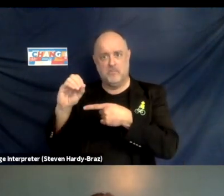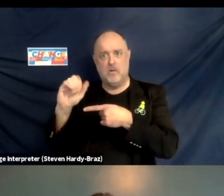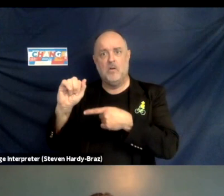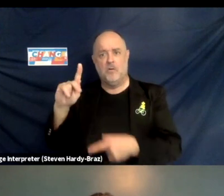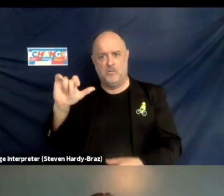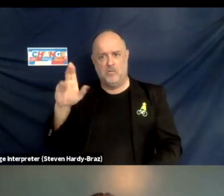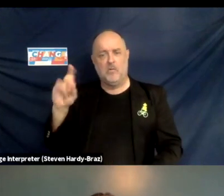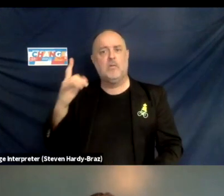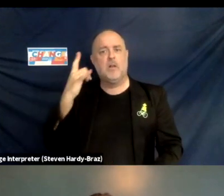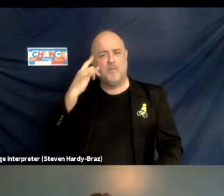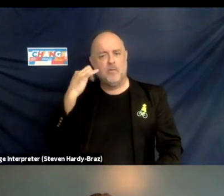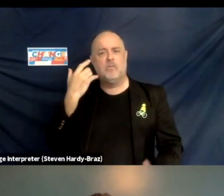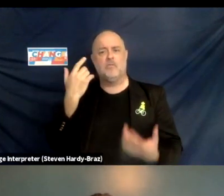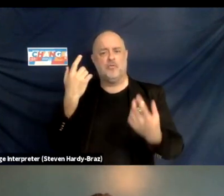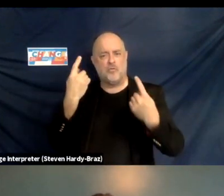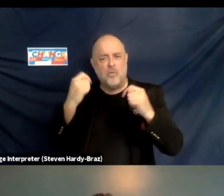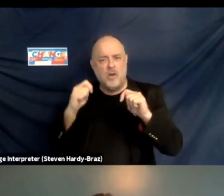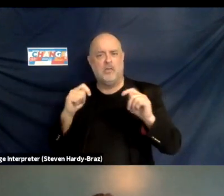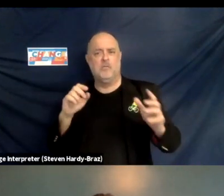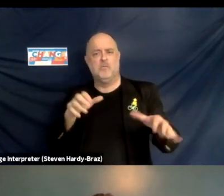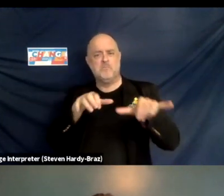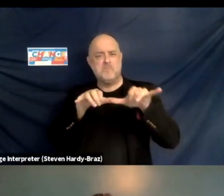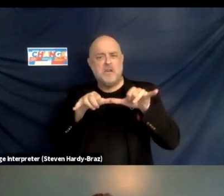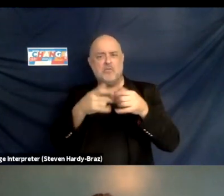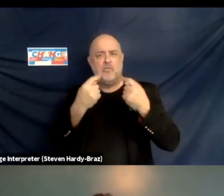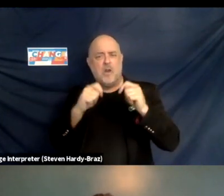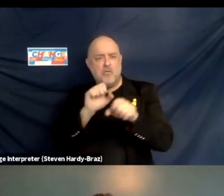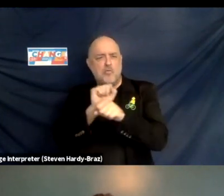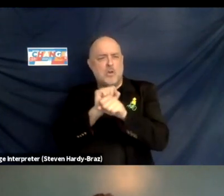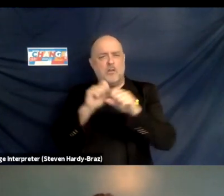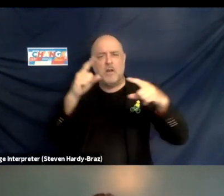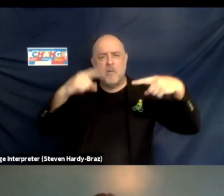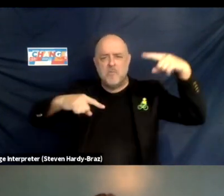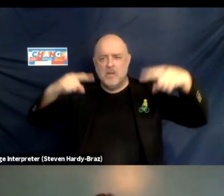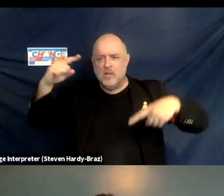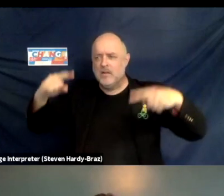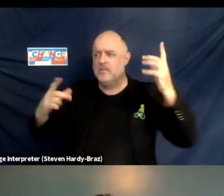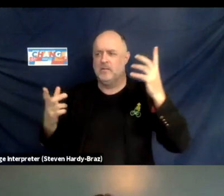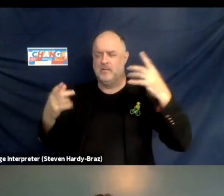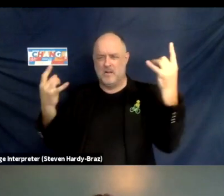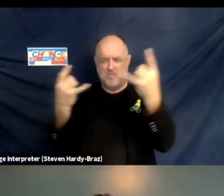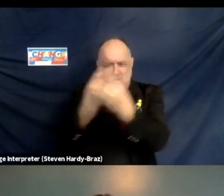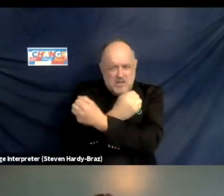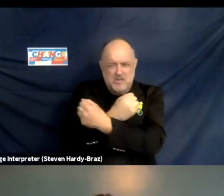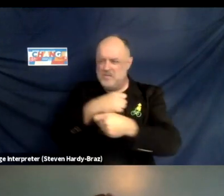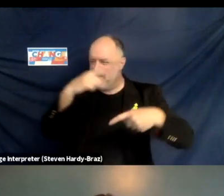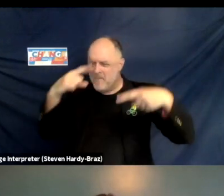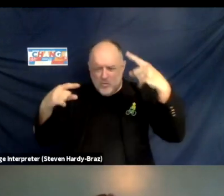this complexity of issues around what it means to center race in transportation and